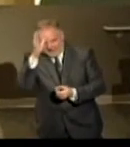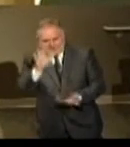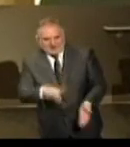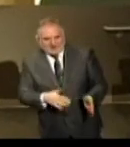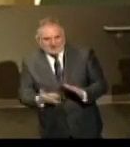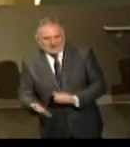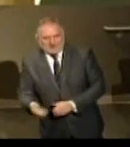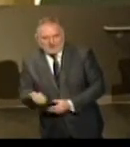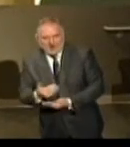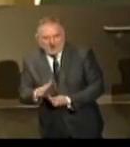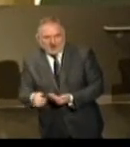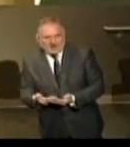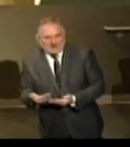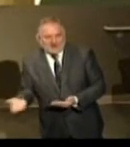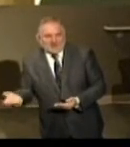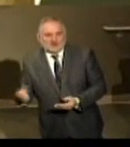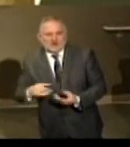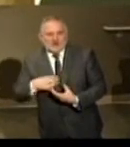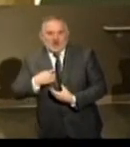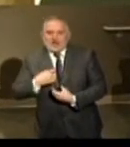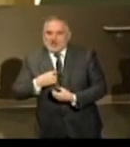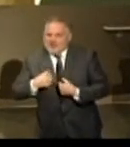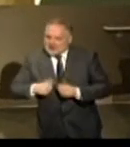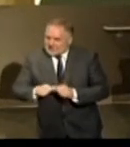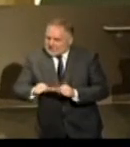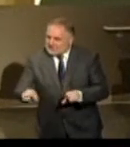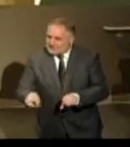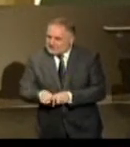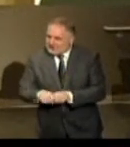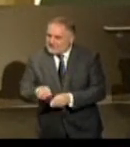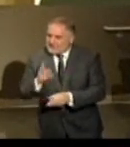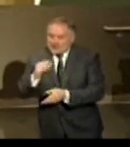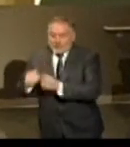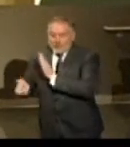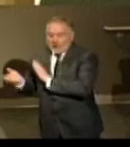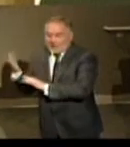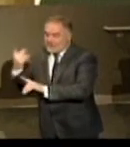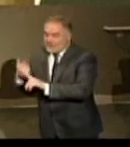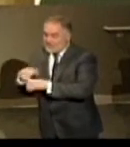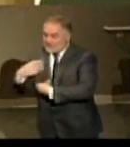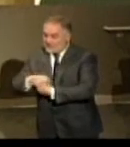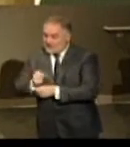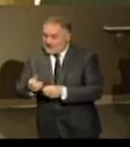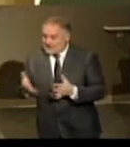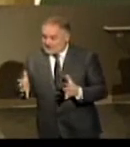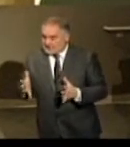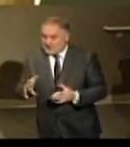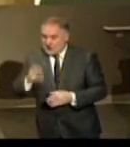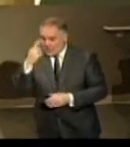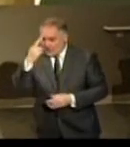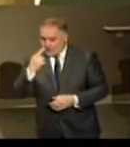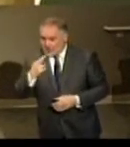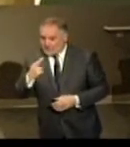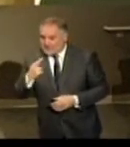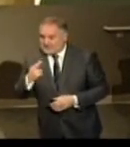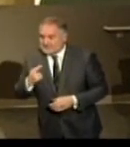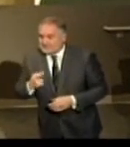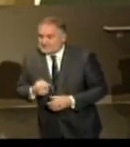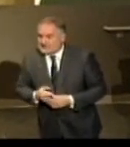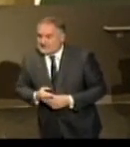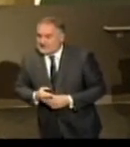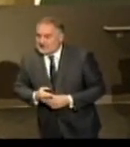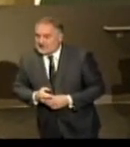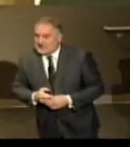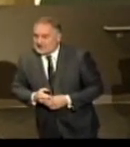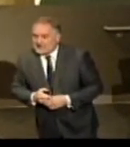from the beginning of the creation. He mentions creation. In our text in Romans, in the context of our text